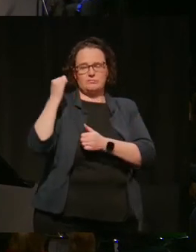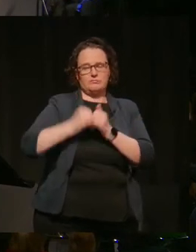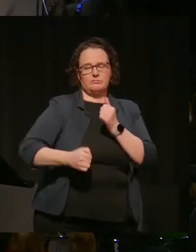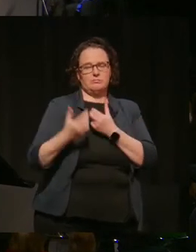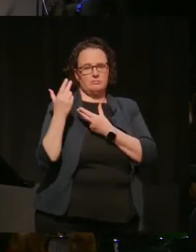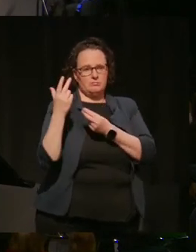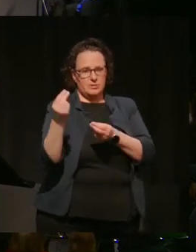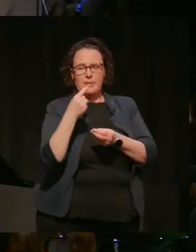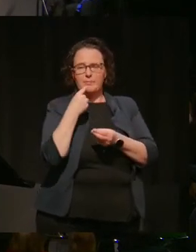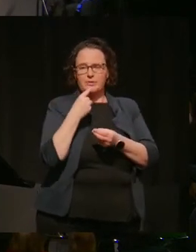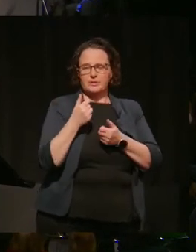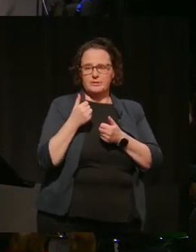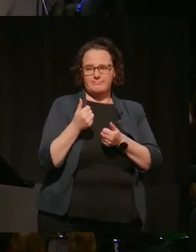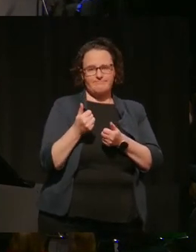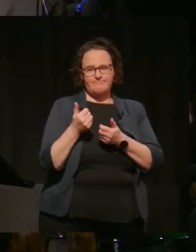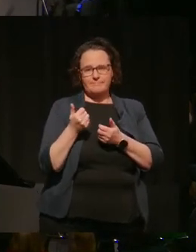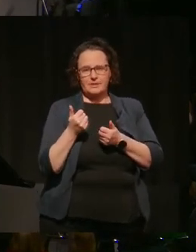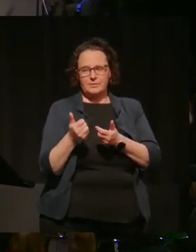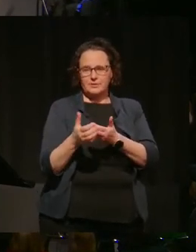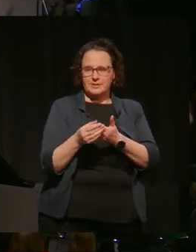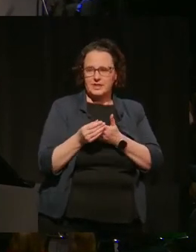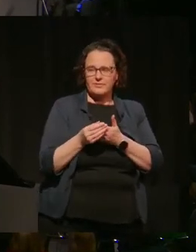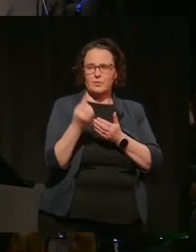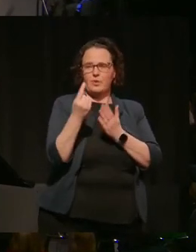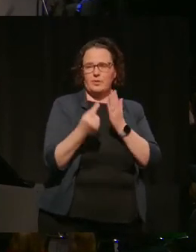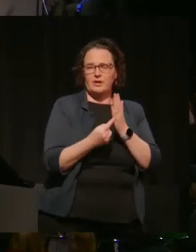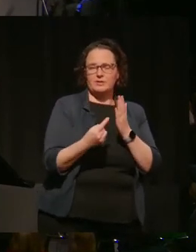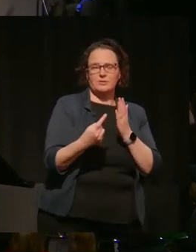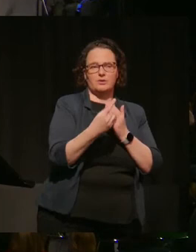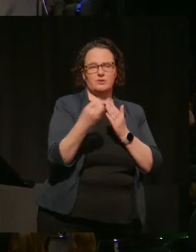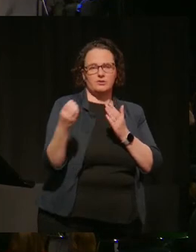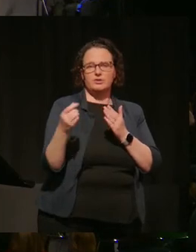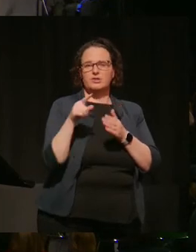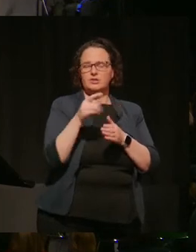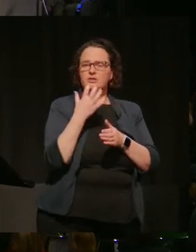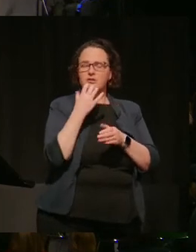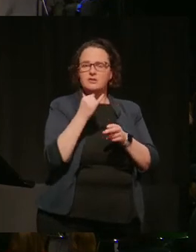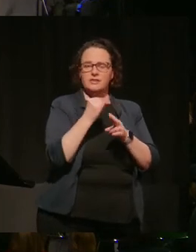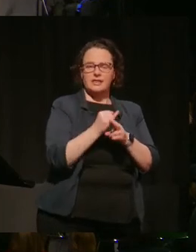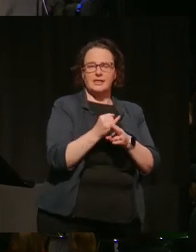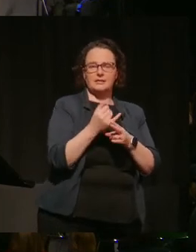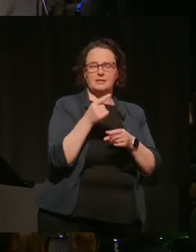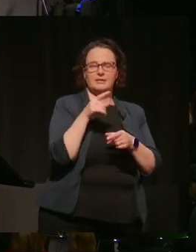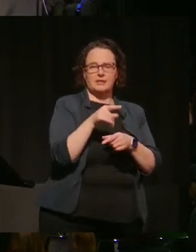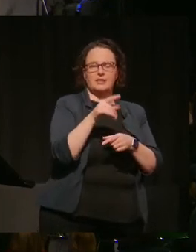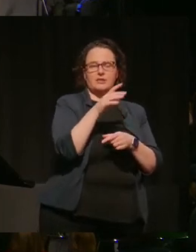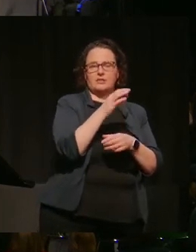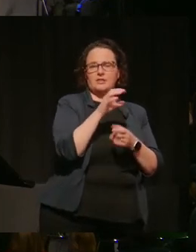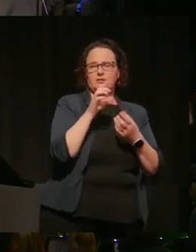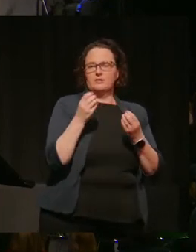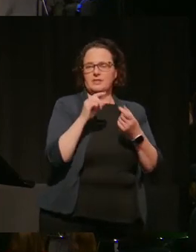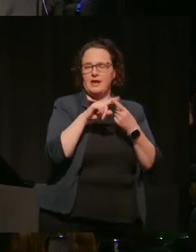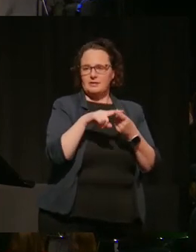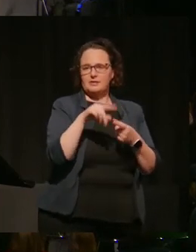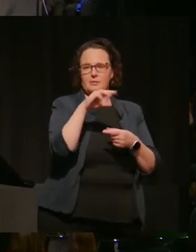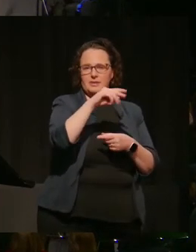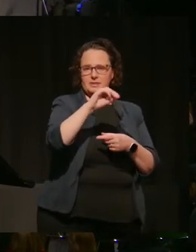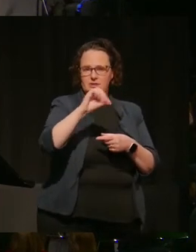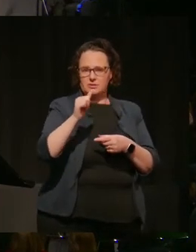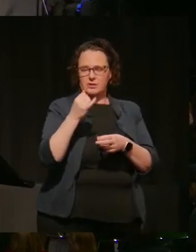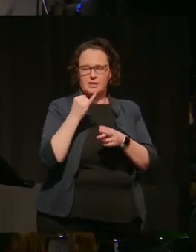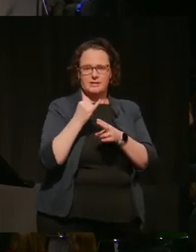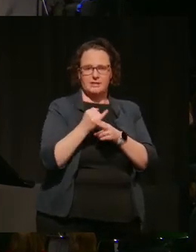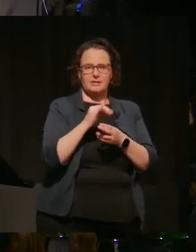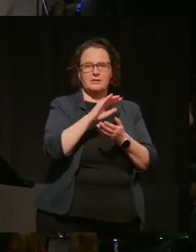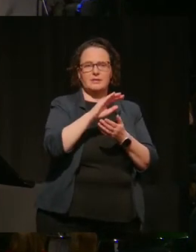were unable to save some 11,000 Jews from parts of Macedonia and Thrace. And in September